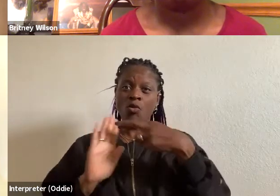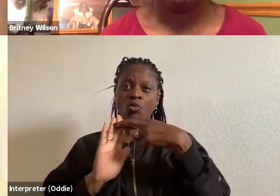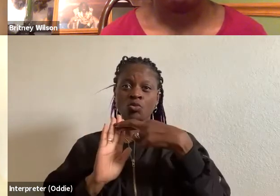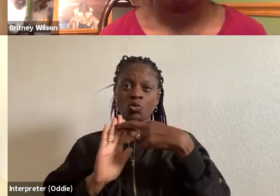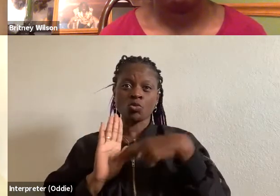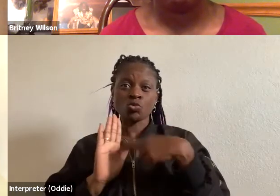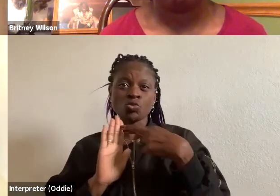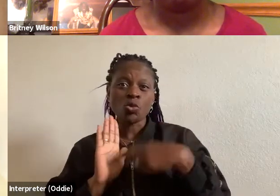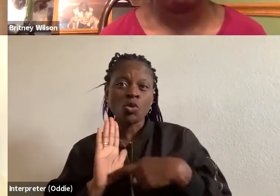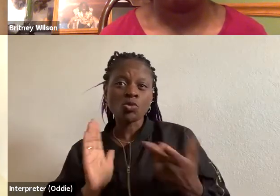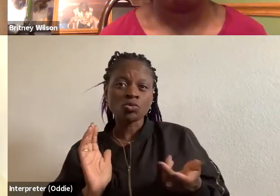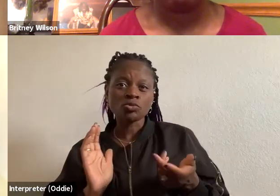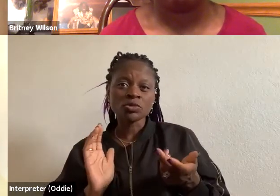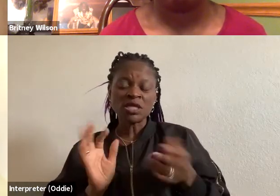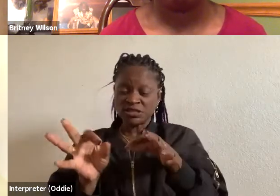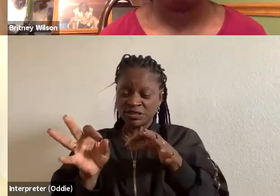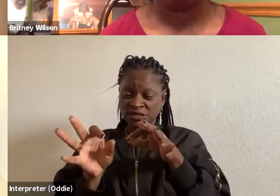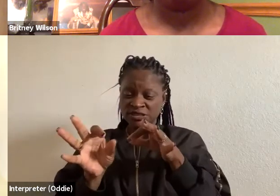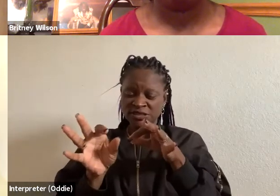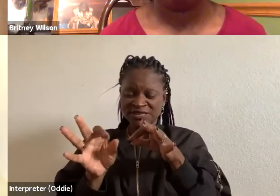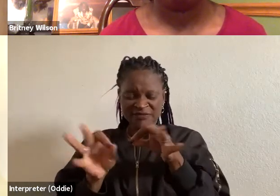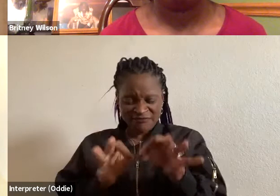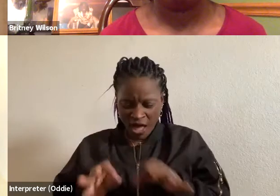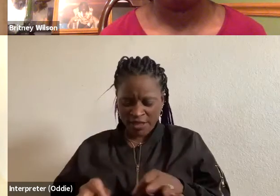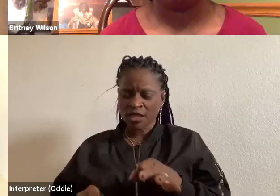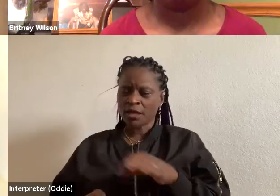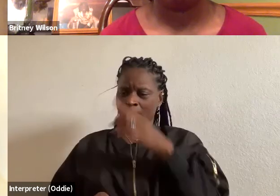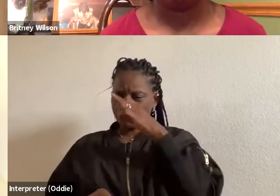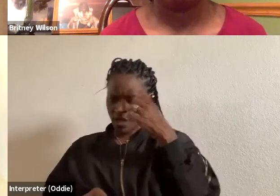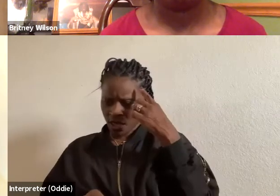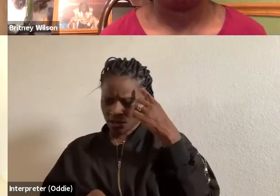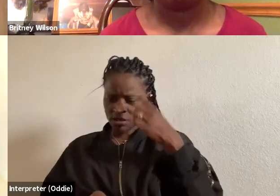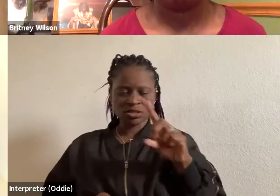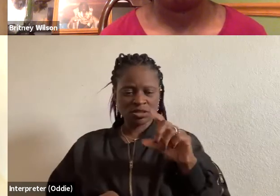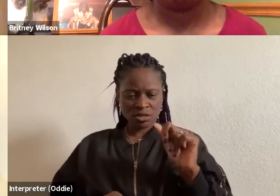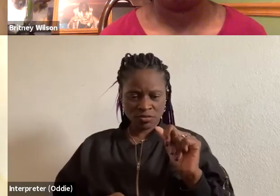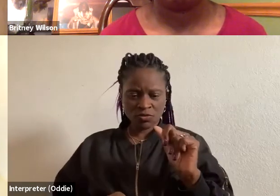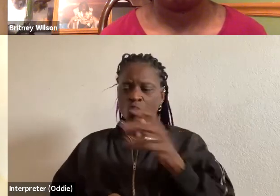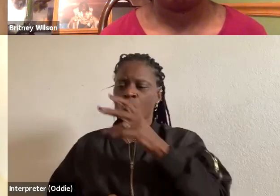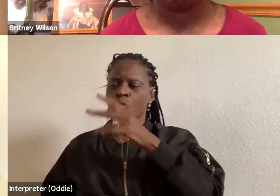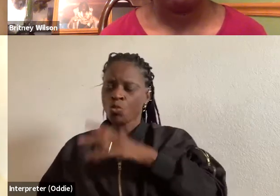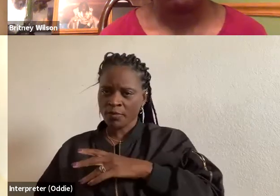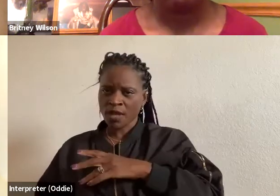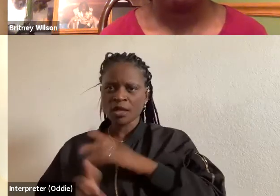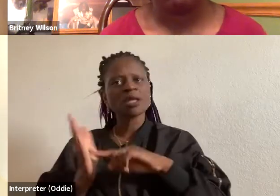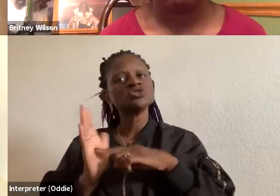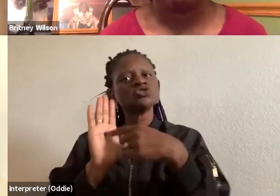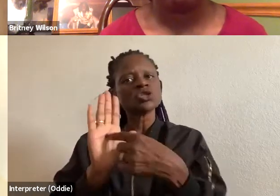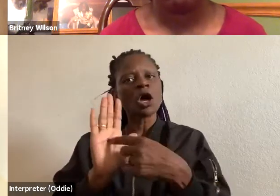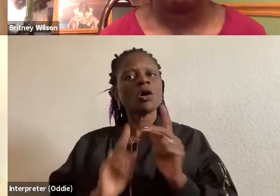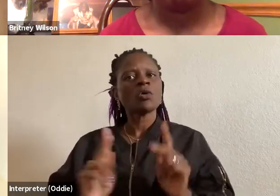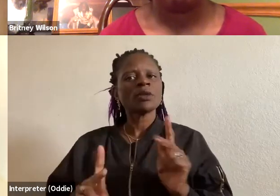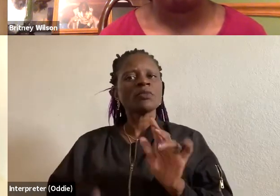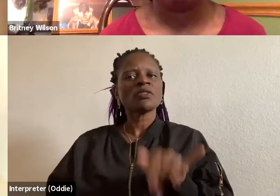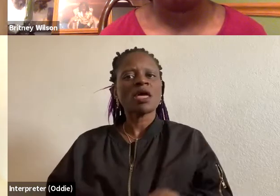woman looks like, and releasing and rejecting the projections that is thrust upon